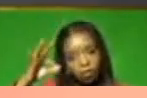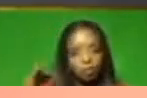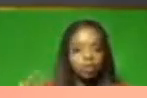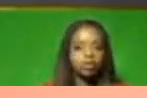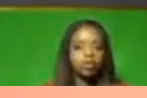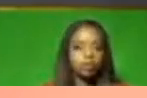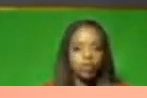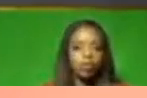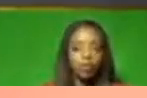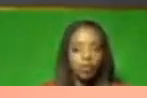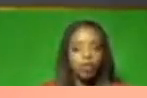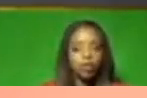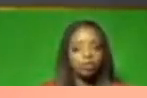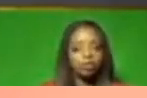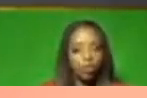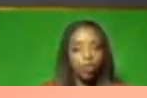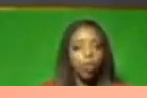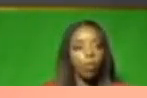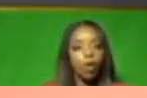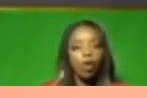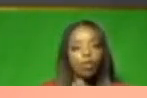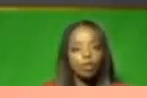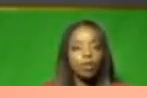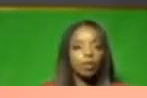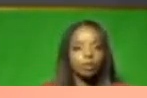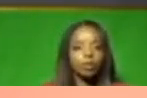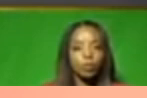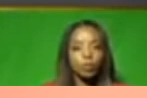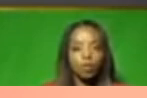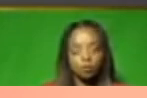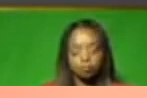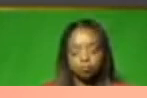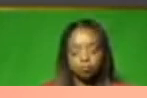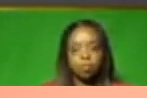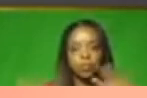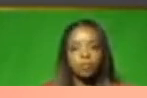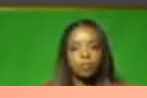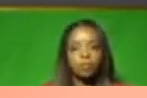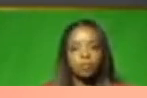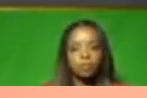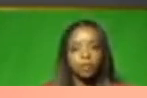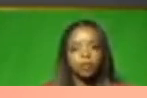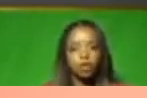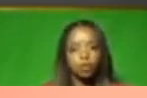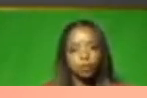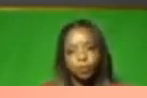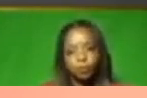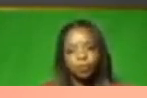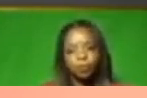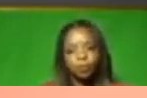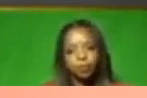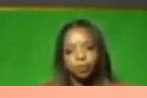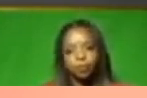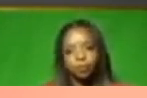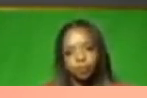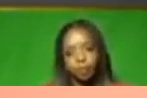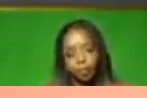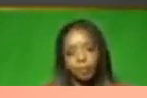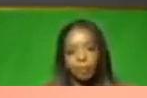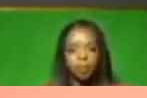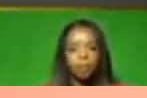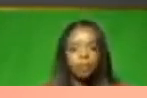priorities that are outlined are implemented. At this crucial moment in our country's